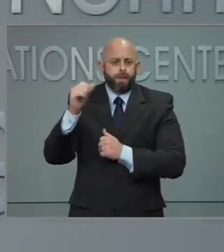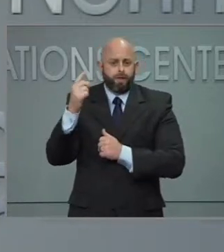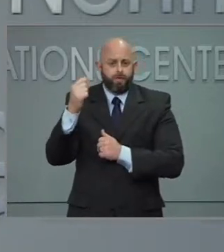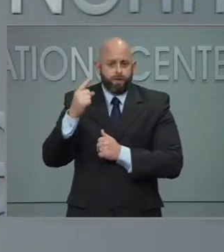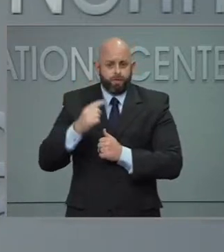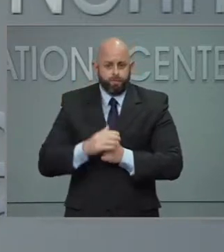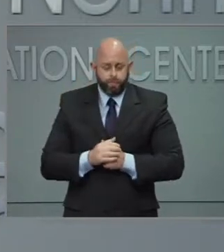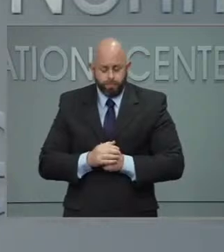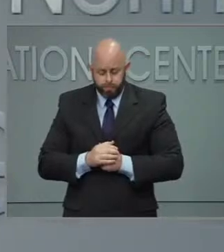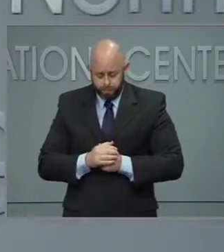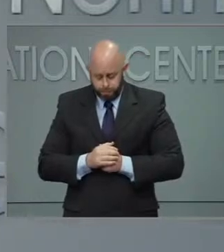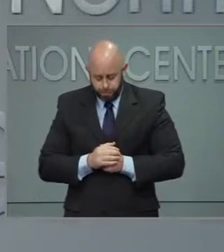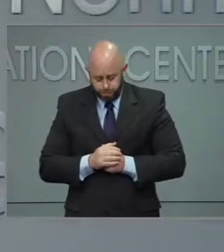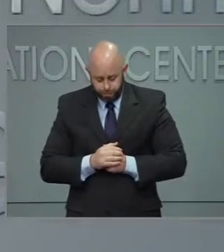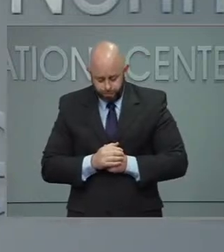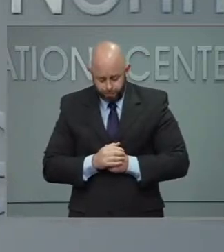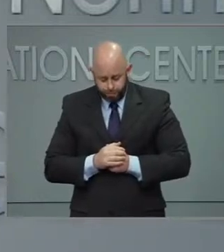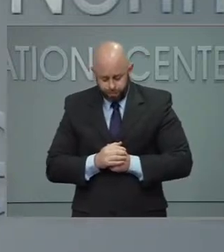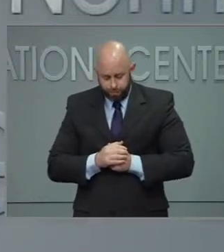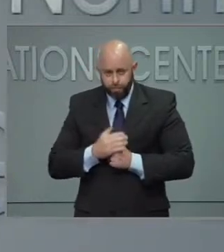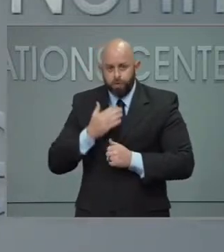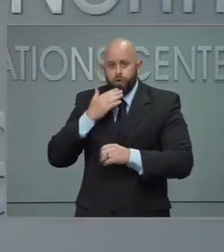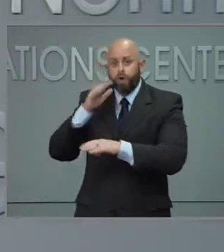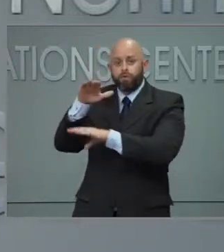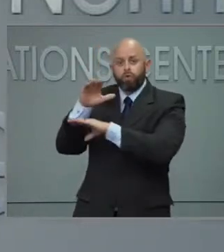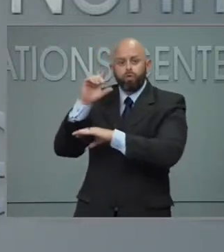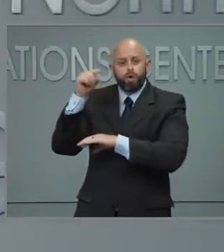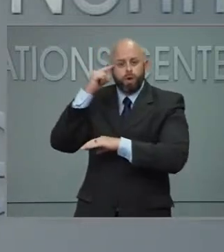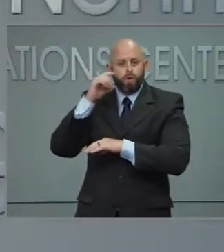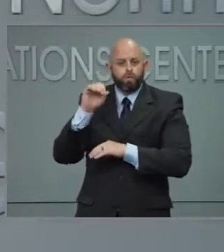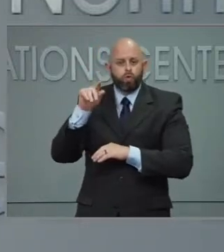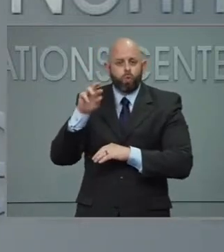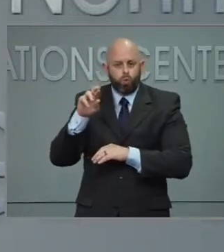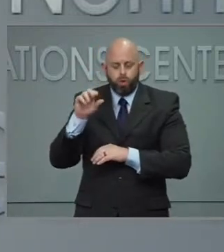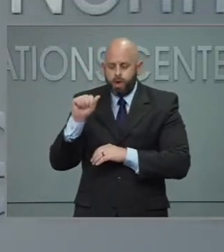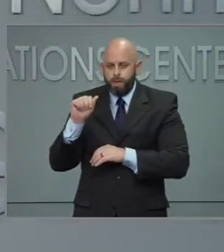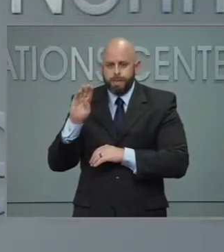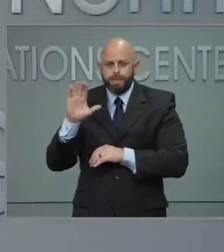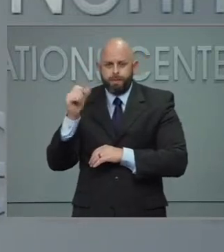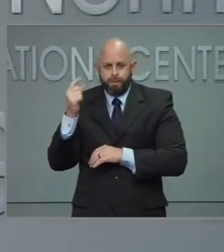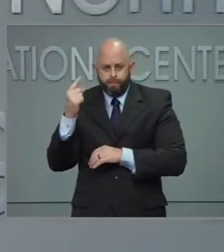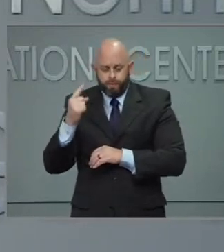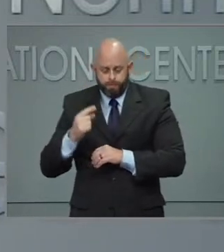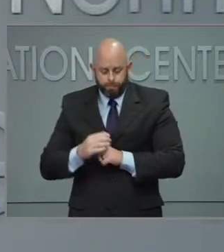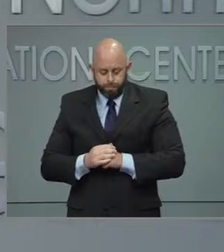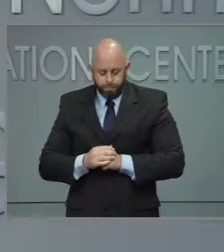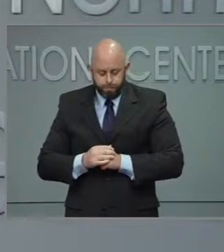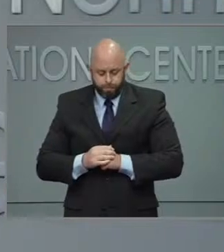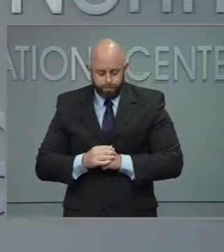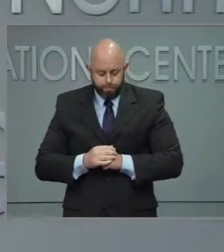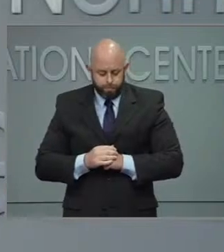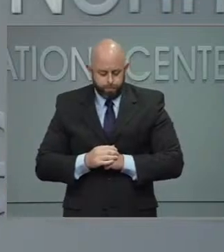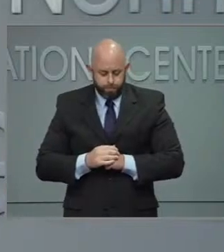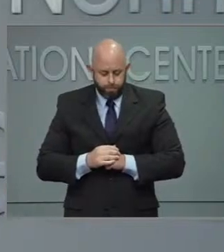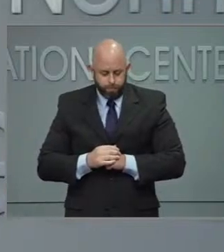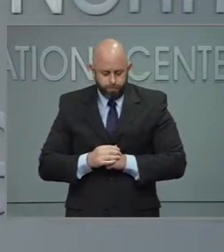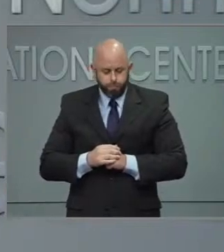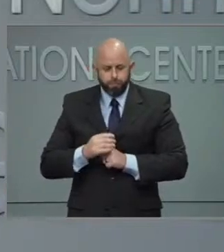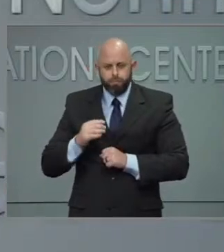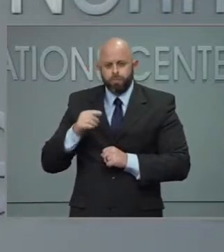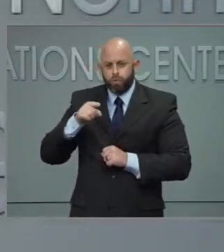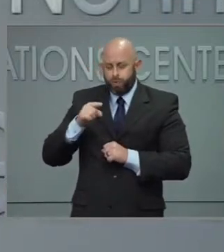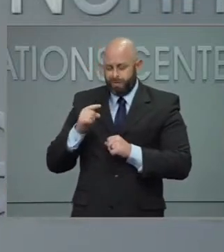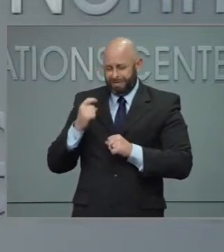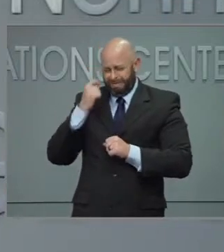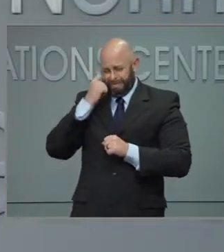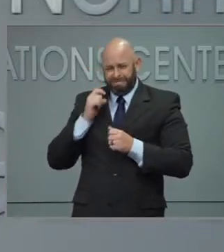Hey, good afternoon, Governor Cooper and Dr. Cohen. Dewan Hogard, ABC 11. Just a quick question about this 2/3 goal you're